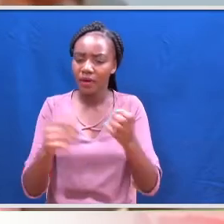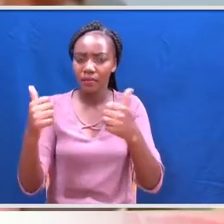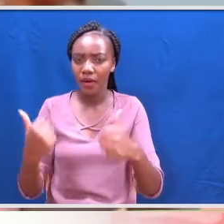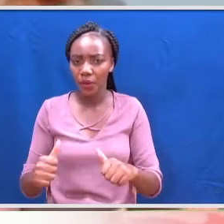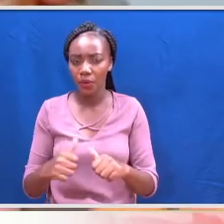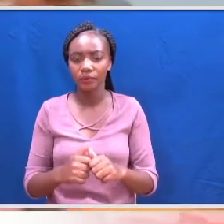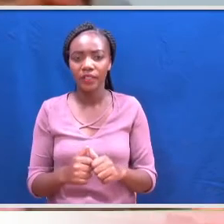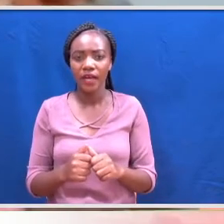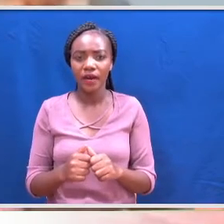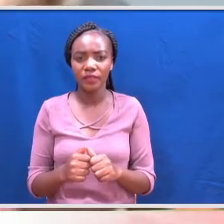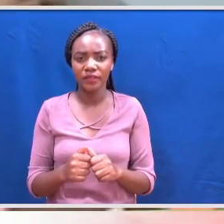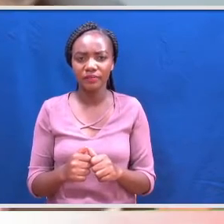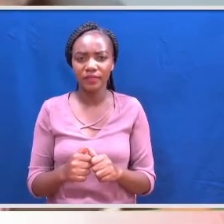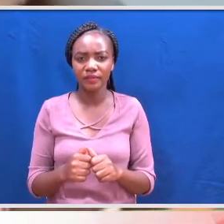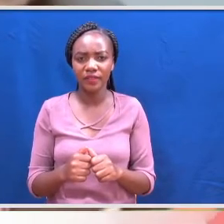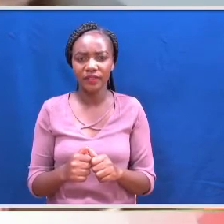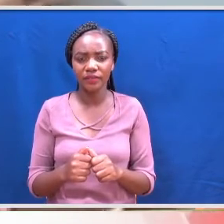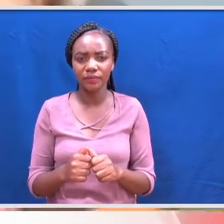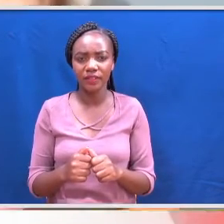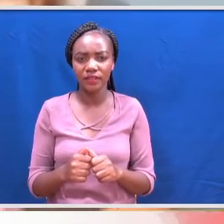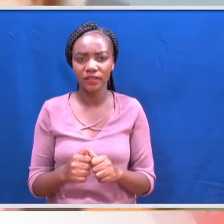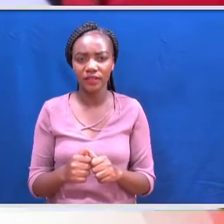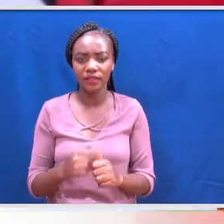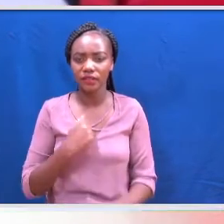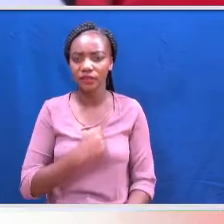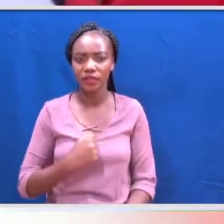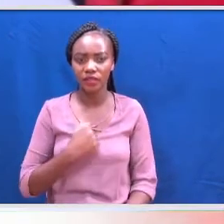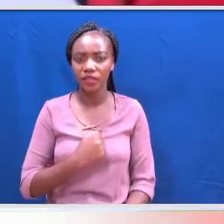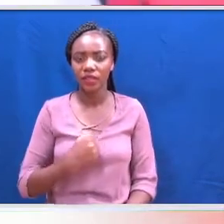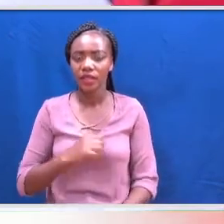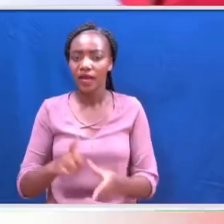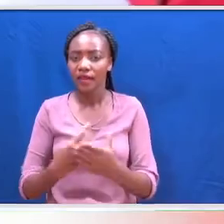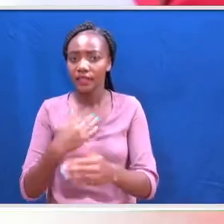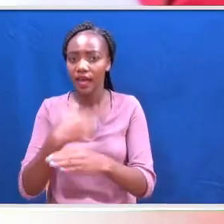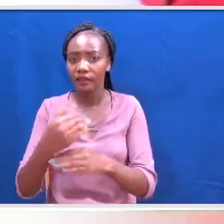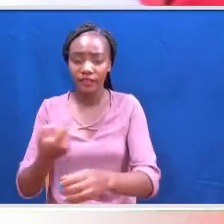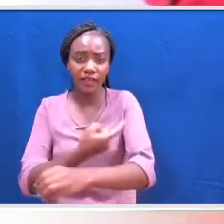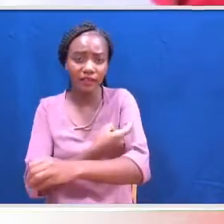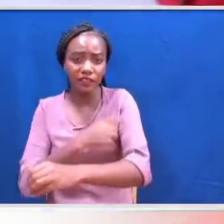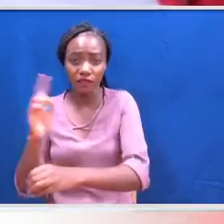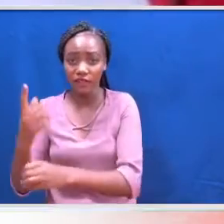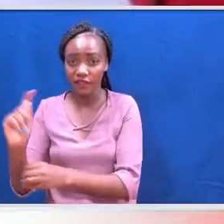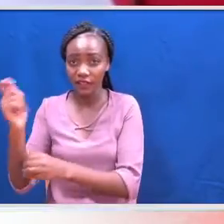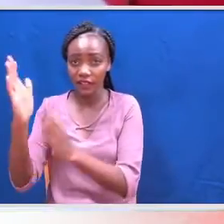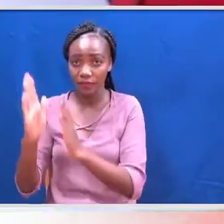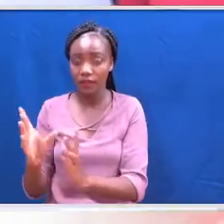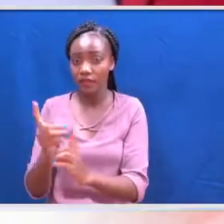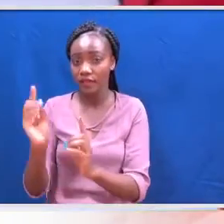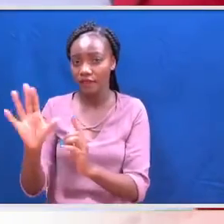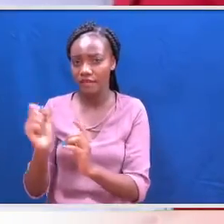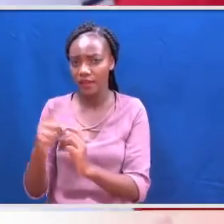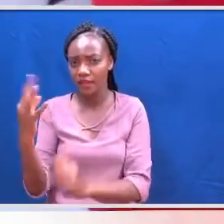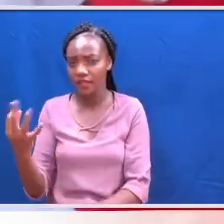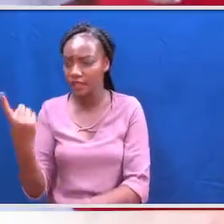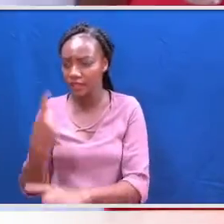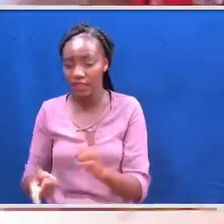framework to appropriately try and cover as many people as possible. After the vaccination of the first Kenyan on the 5th of March this